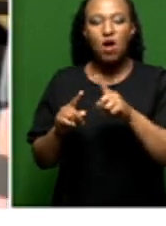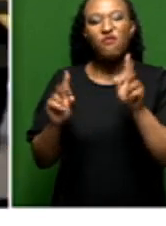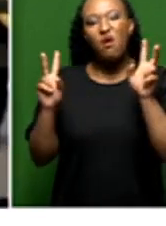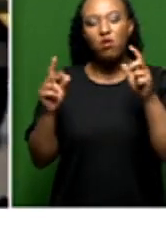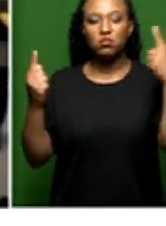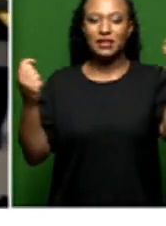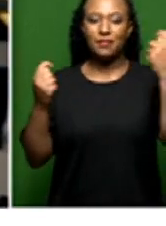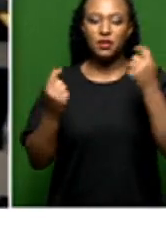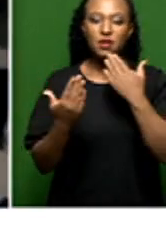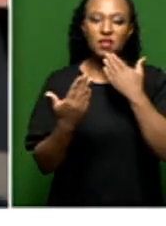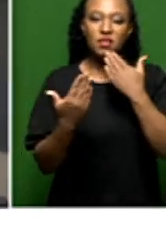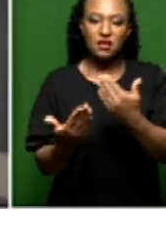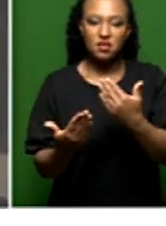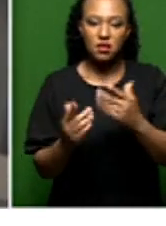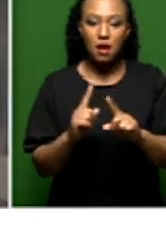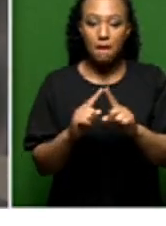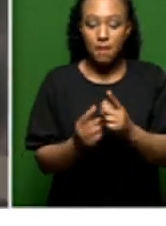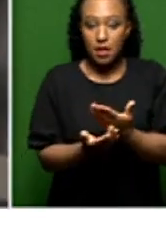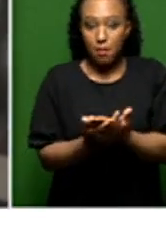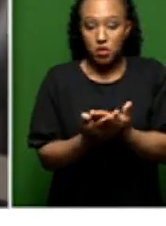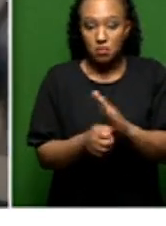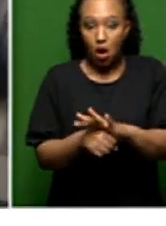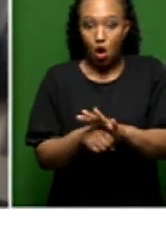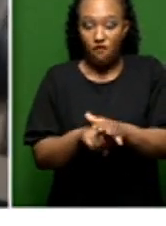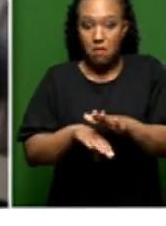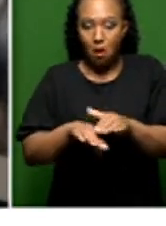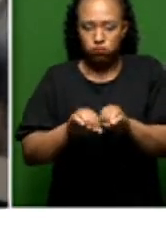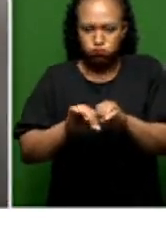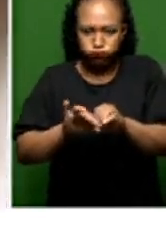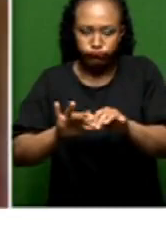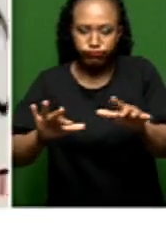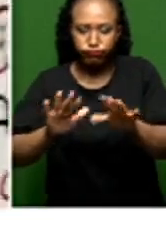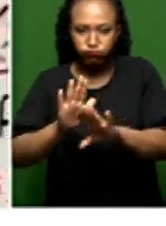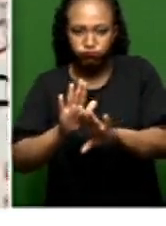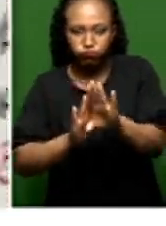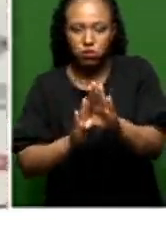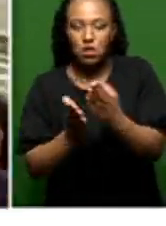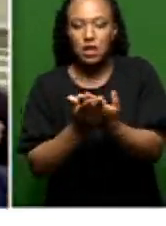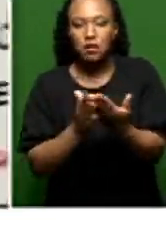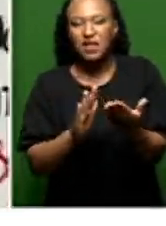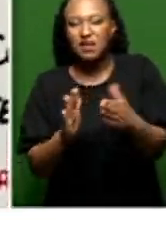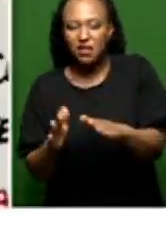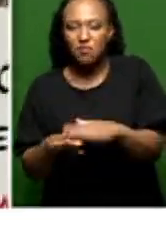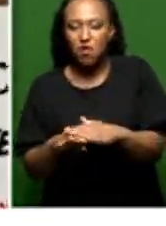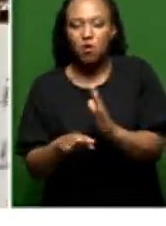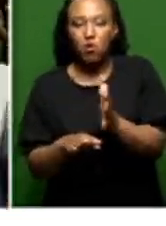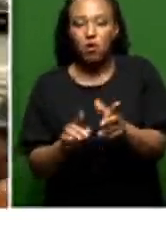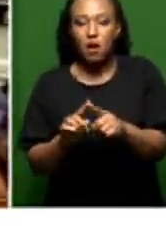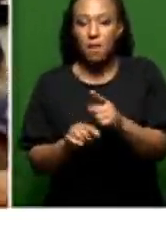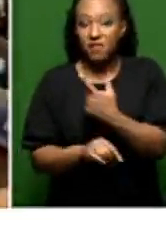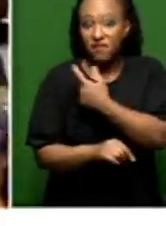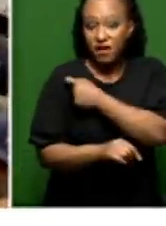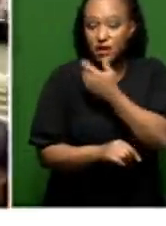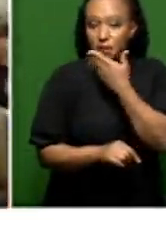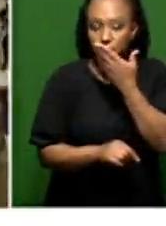Thanksgiving, concerns it will fuel a new surge in case numbers and deaths, with the unvaccinated by far